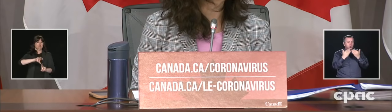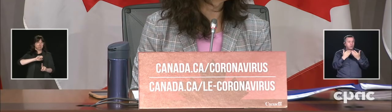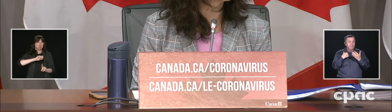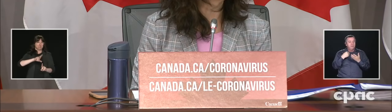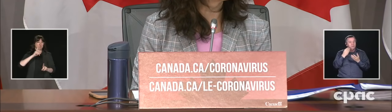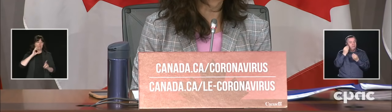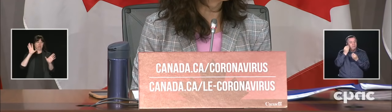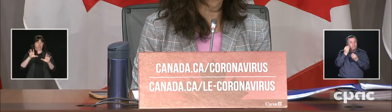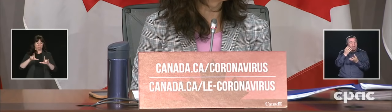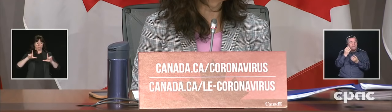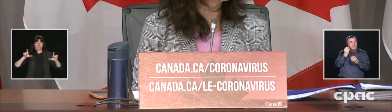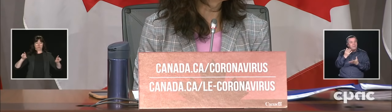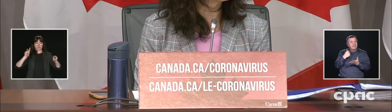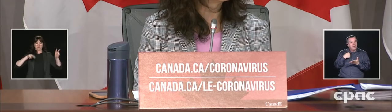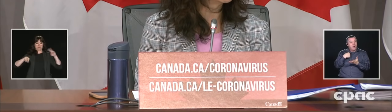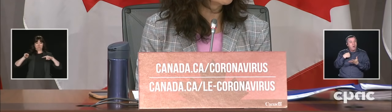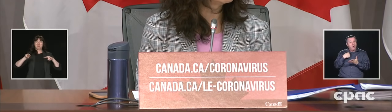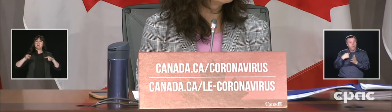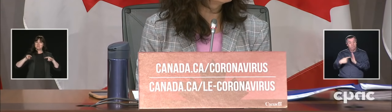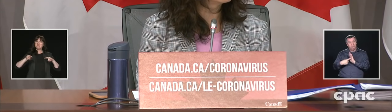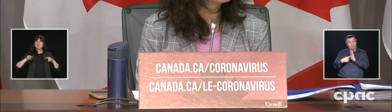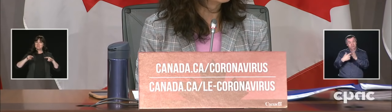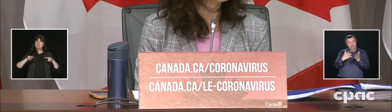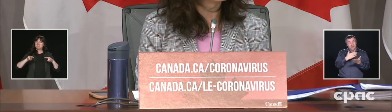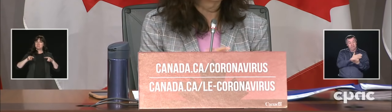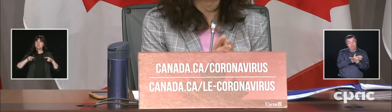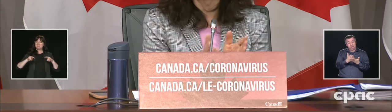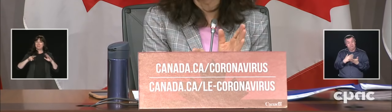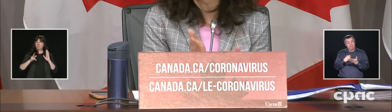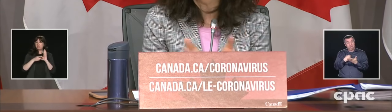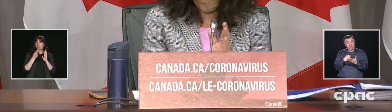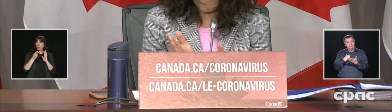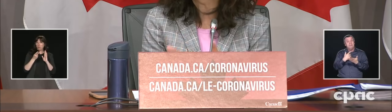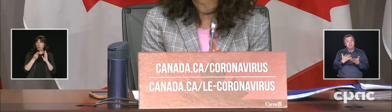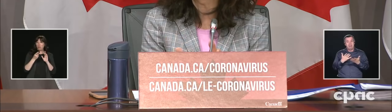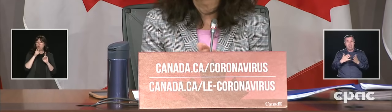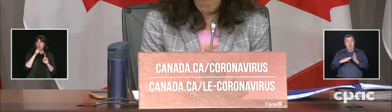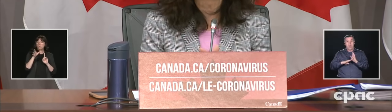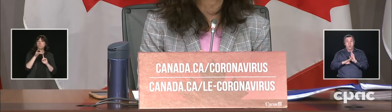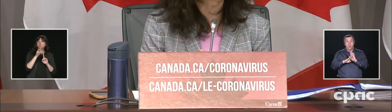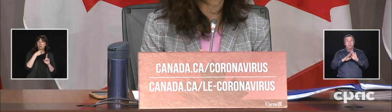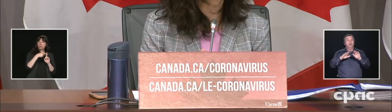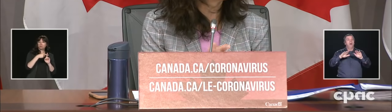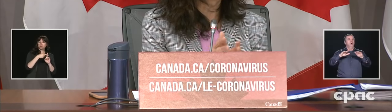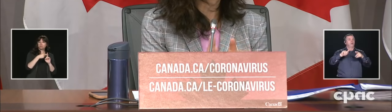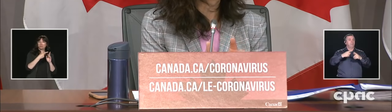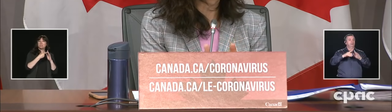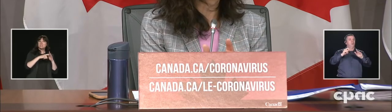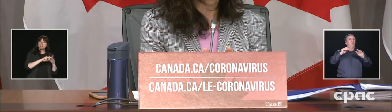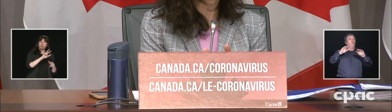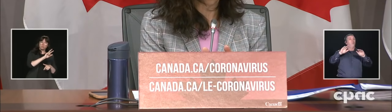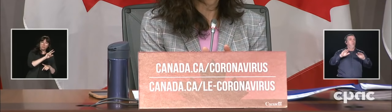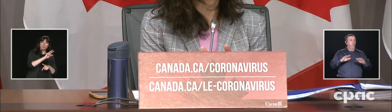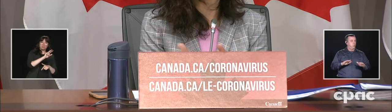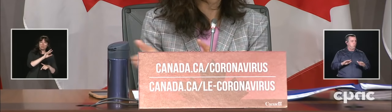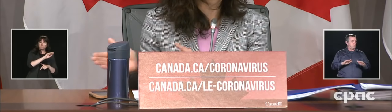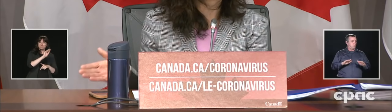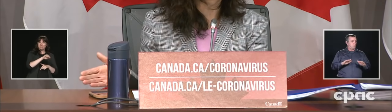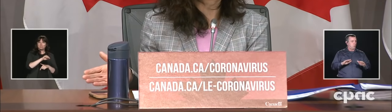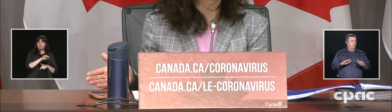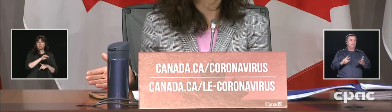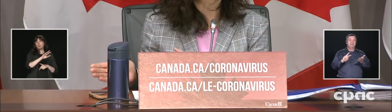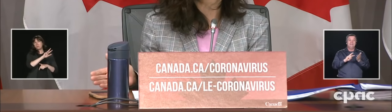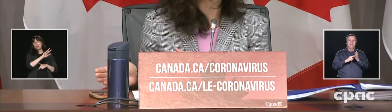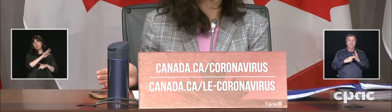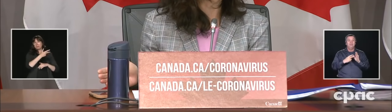slowing down. The doubling of the cases went from about 3 to 5 days the last time we spoke